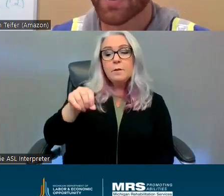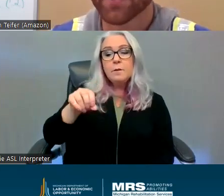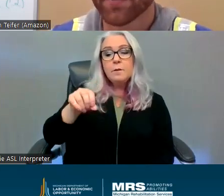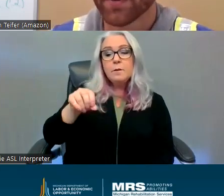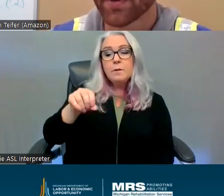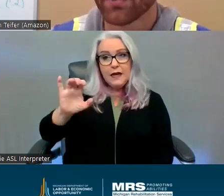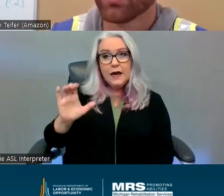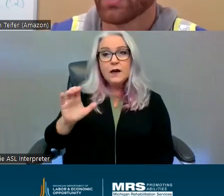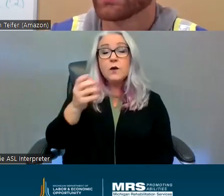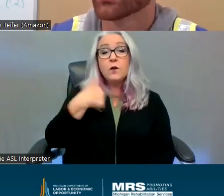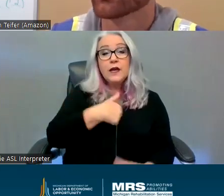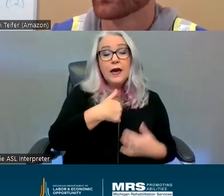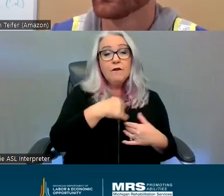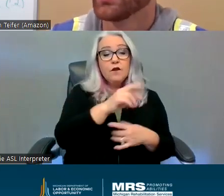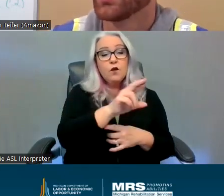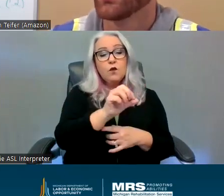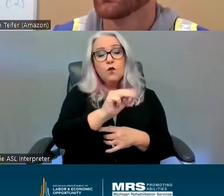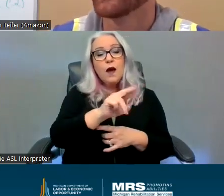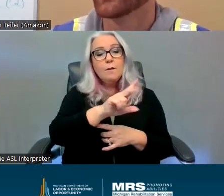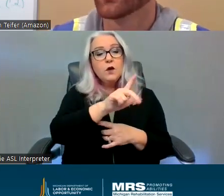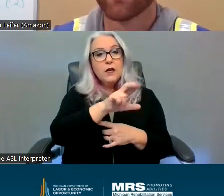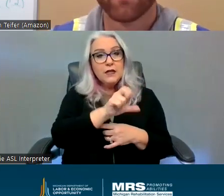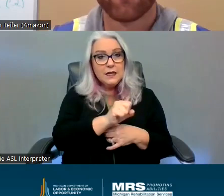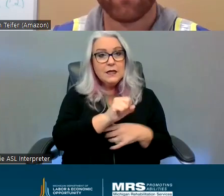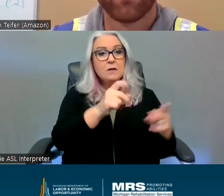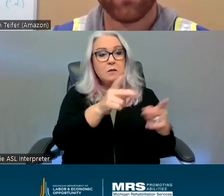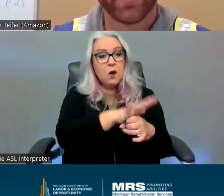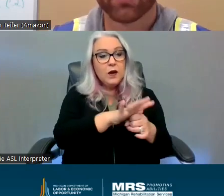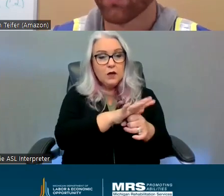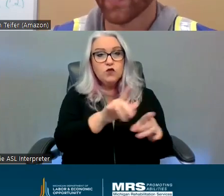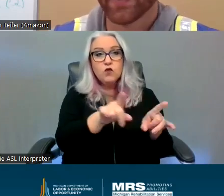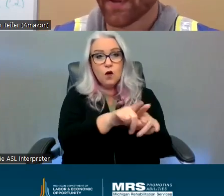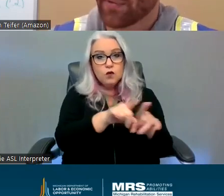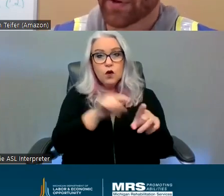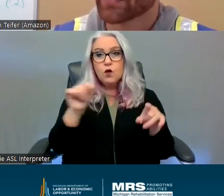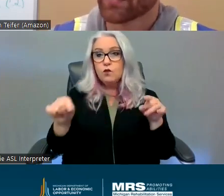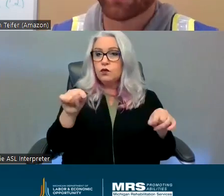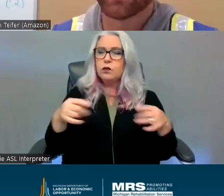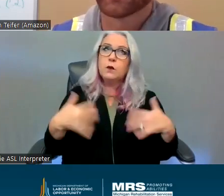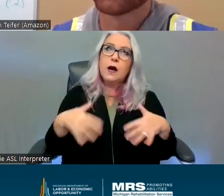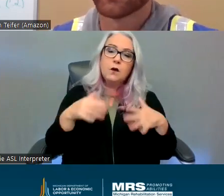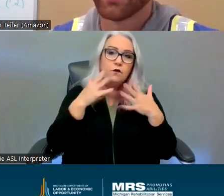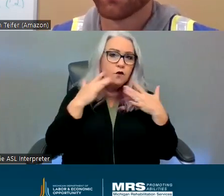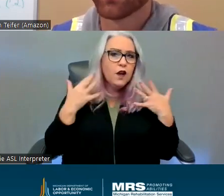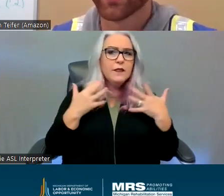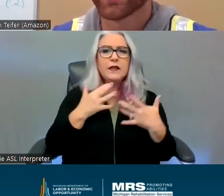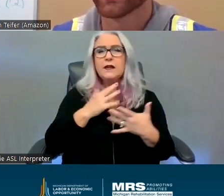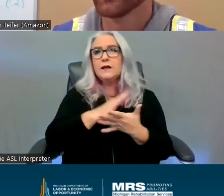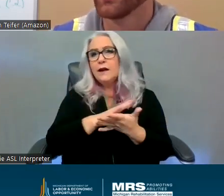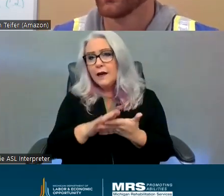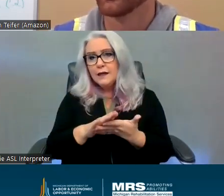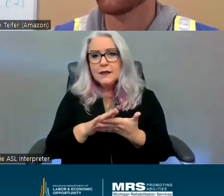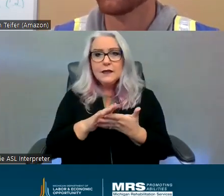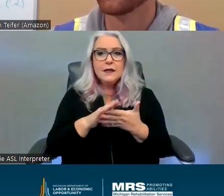a Romulus facility too on Ecorse Road. They are so friendly there. They are just as friendly as we are